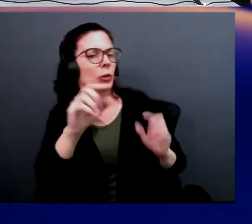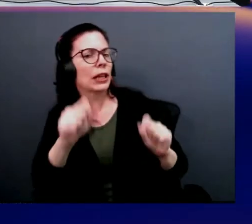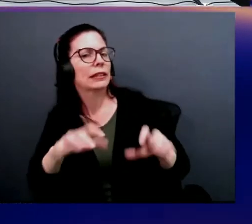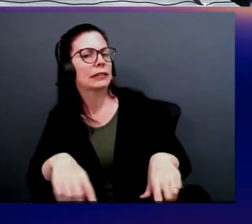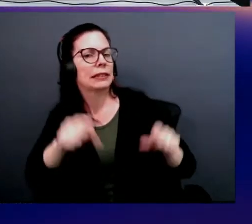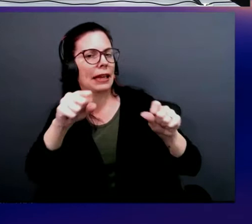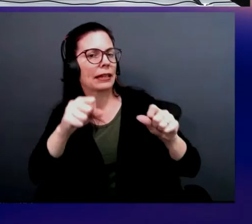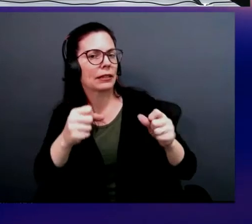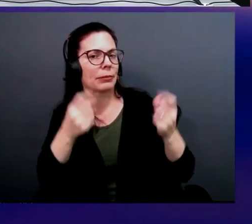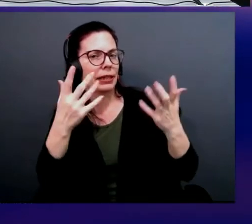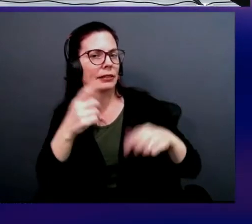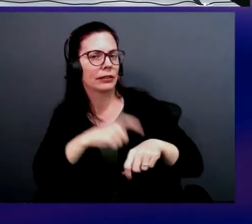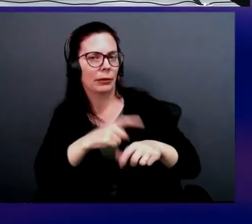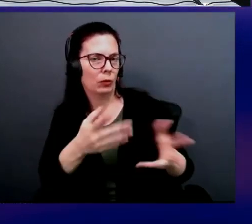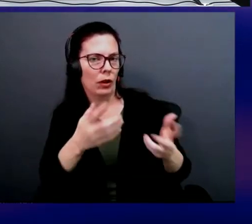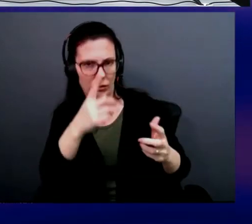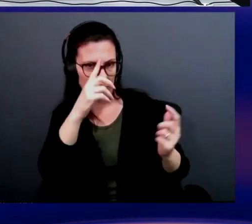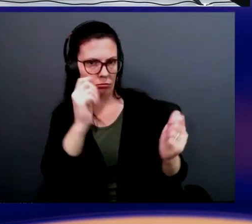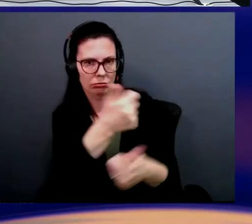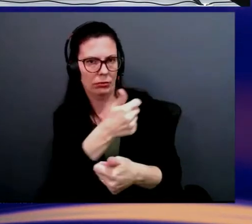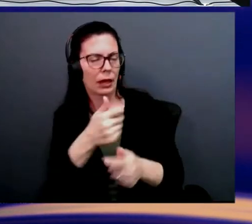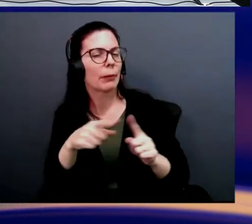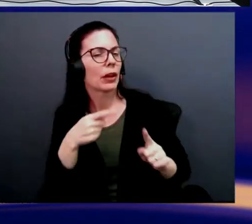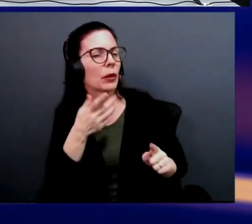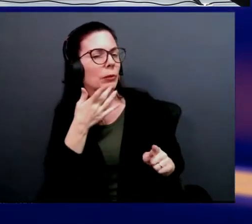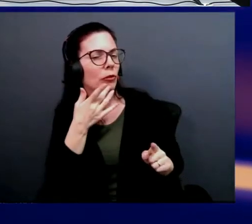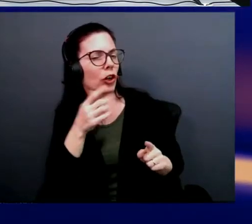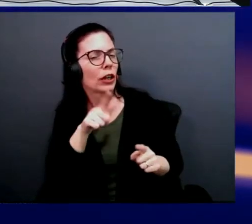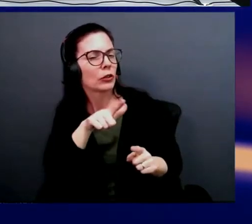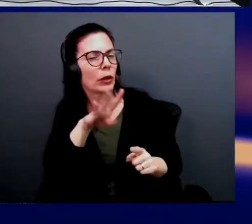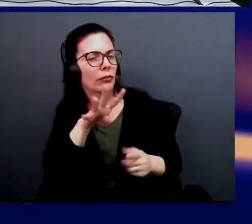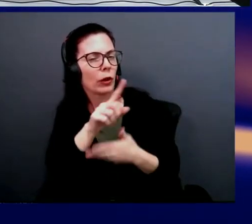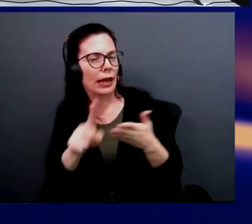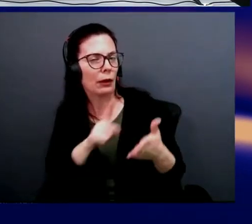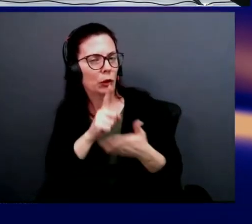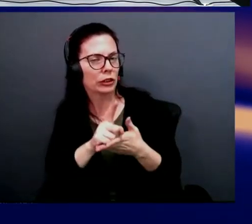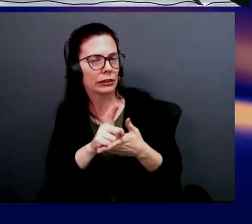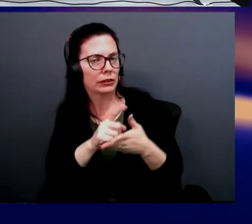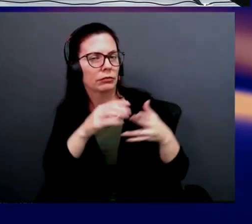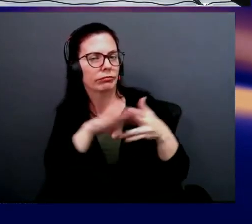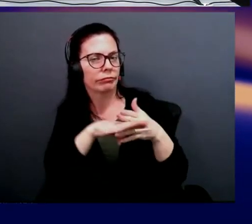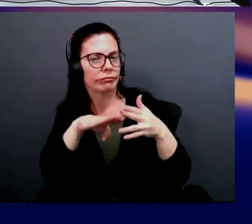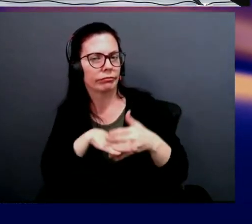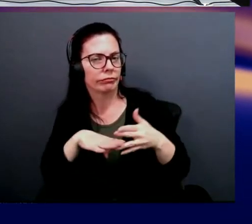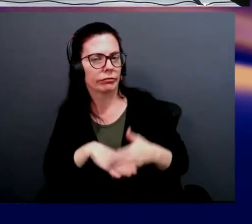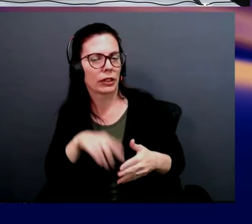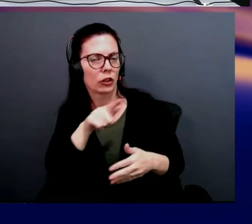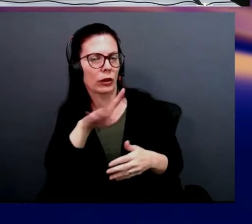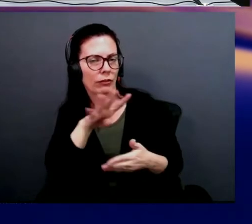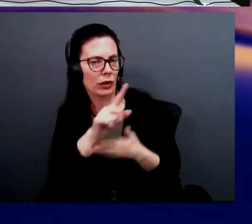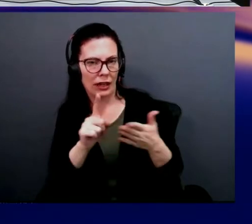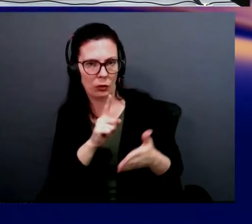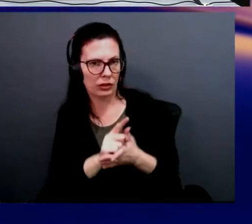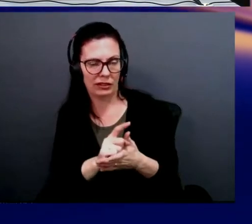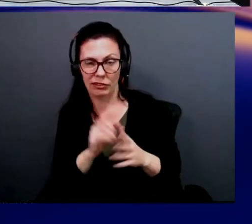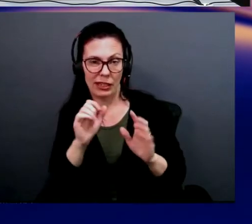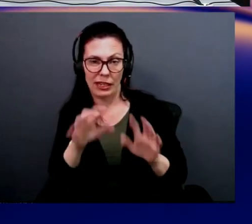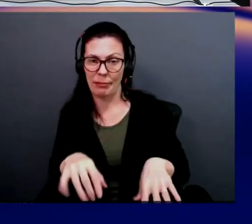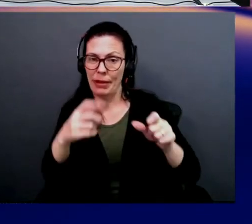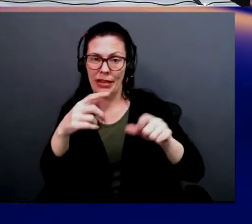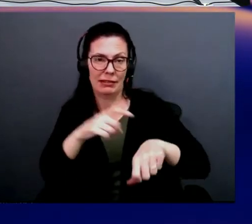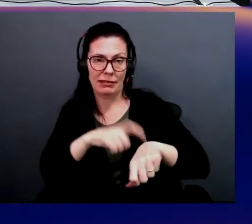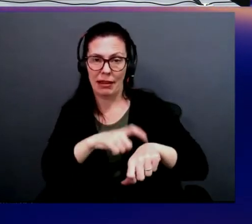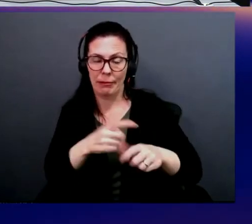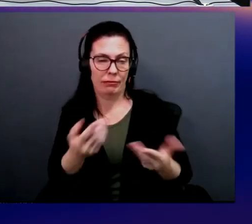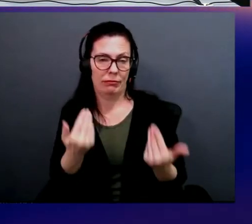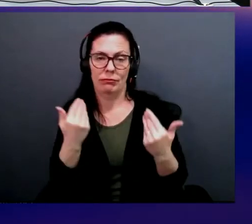there's a 24-hour waiting period between taking it each time. But as many times as you want, as many times as it takes.